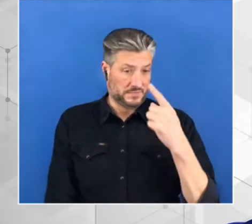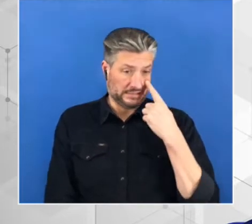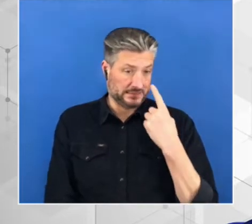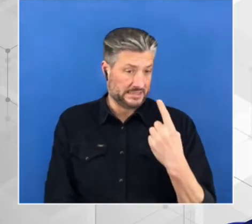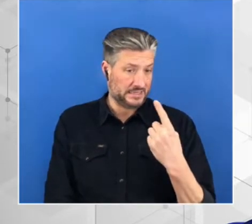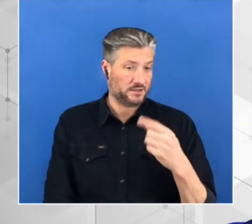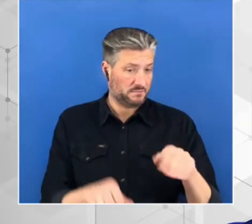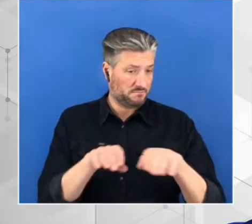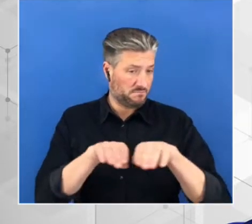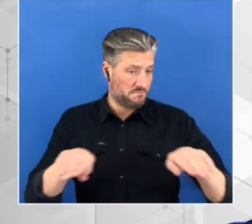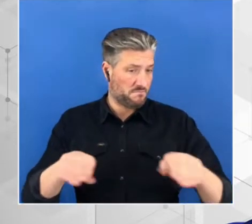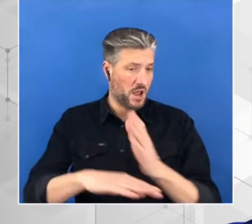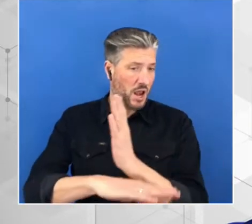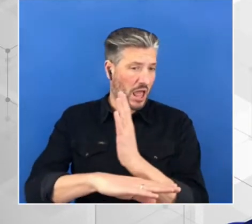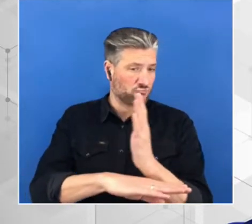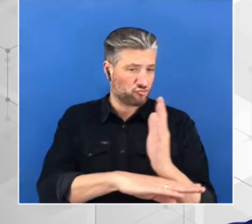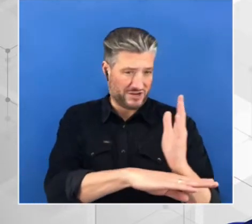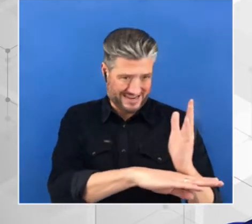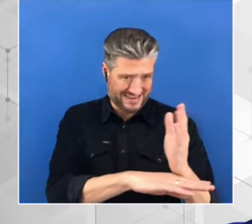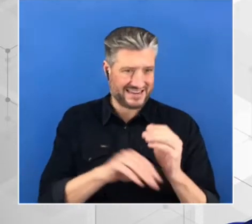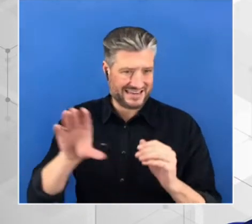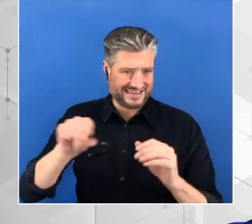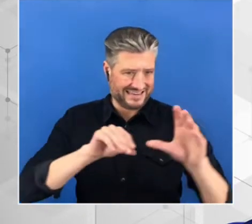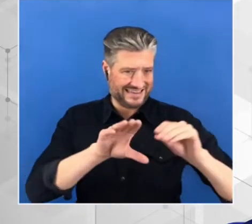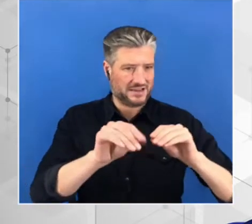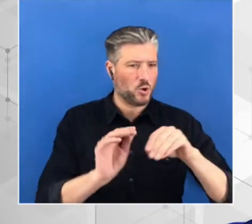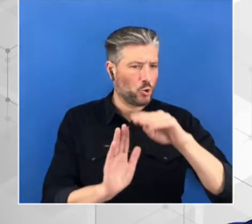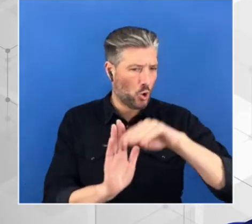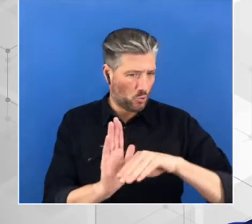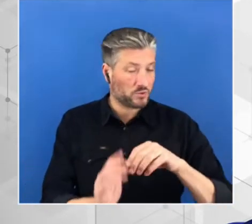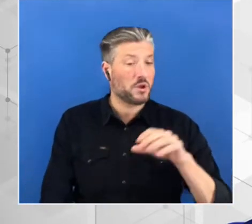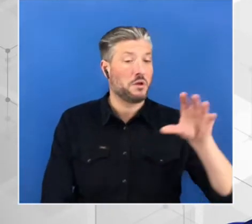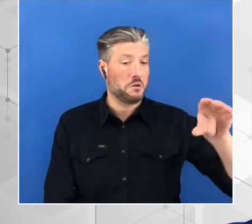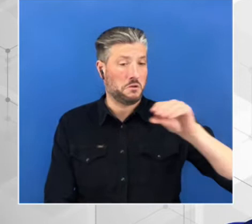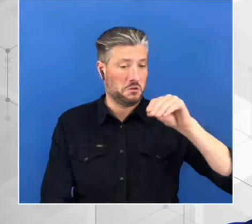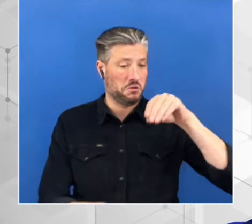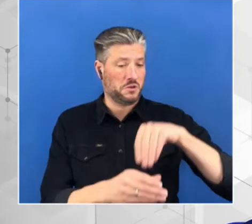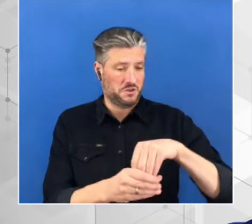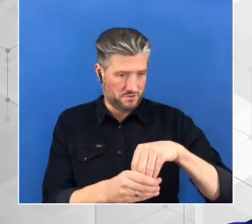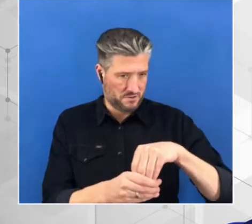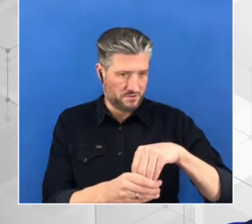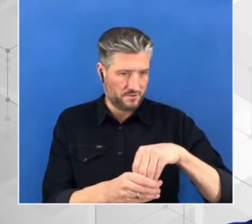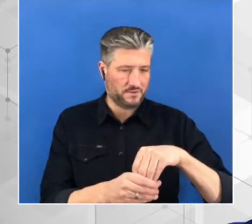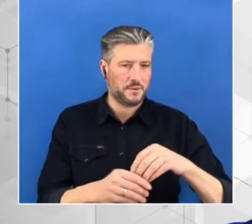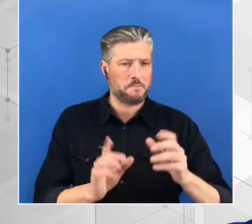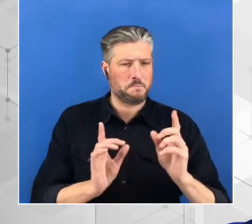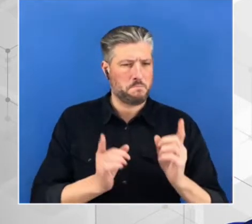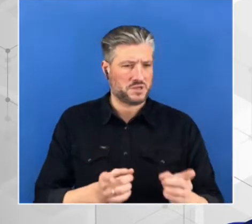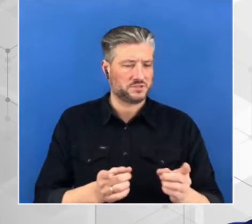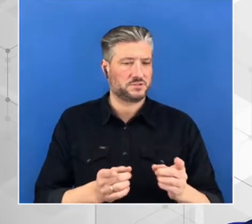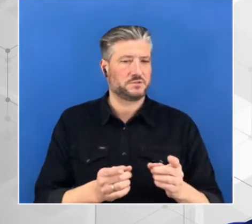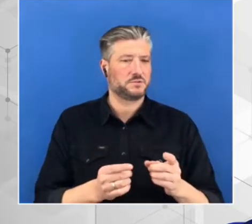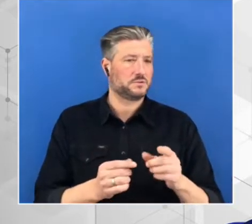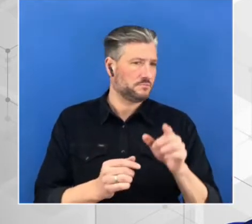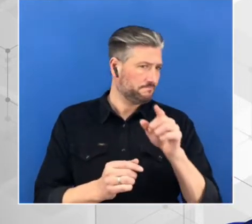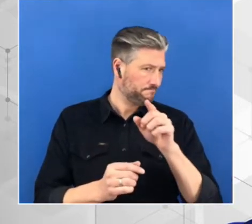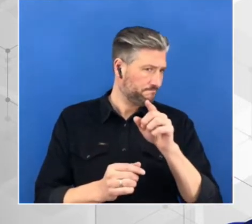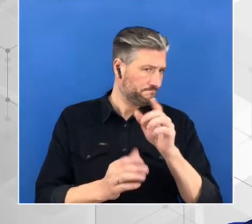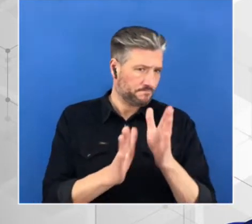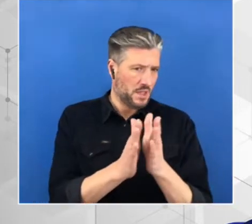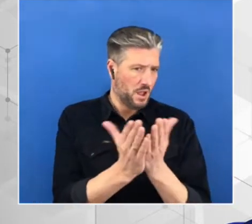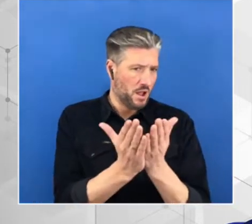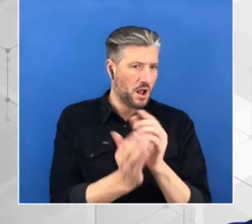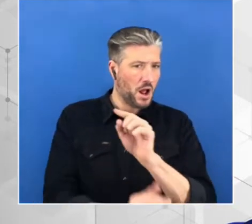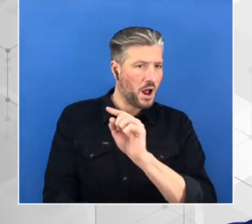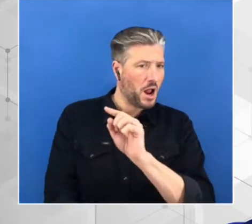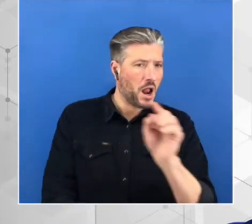project. You need to make sure that you import the library, or you use the library only when you are in an environment which is